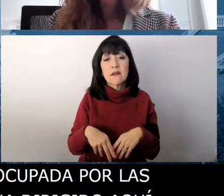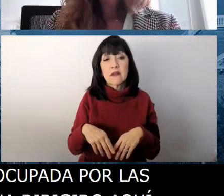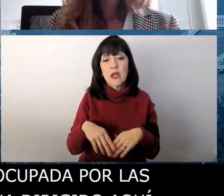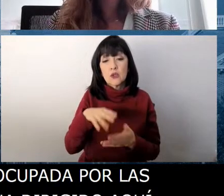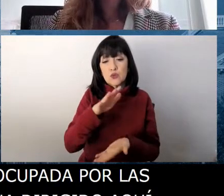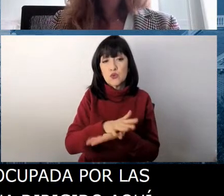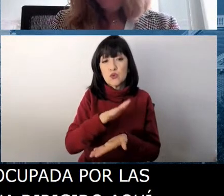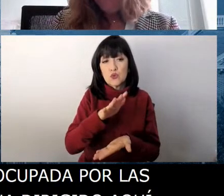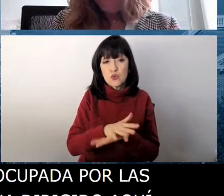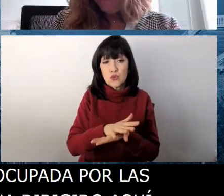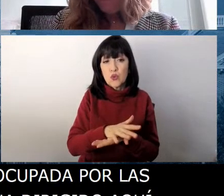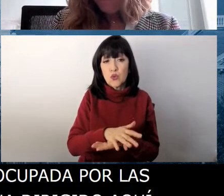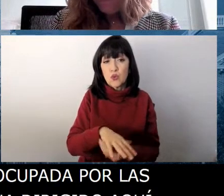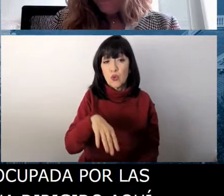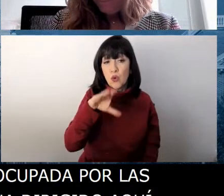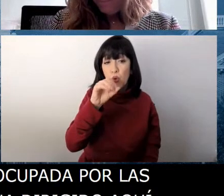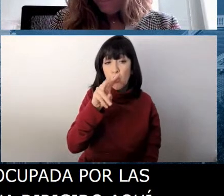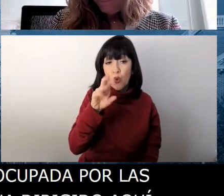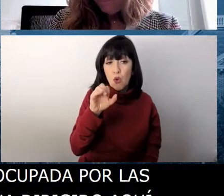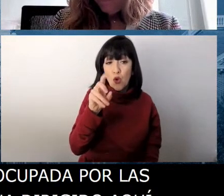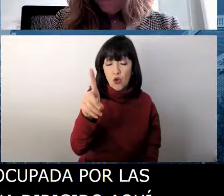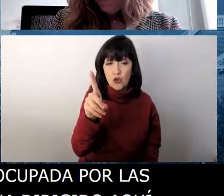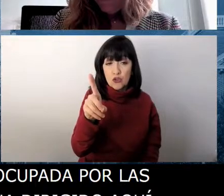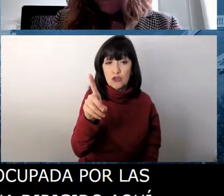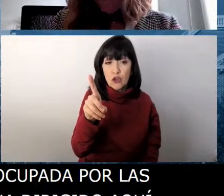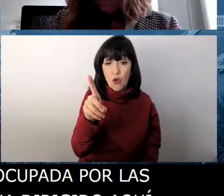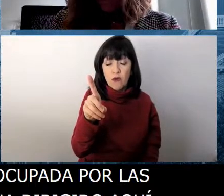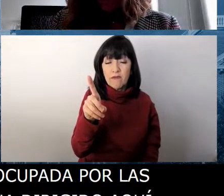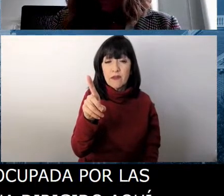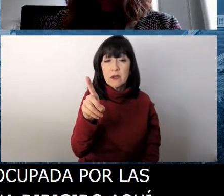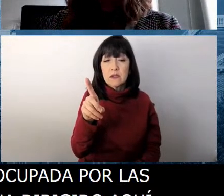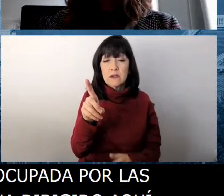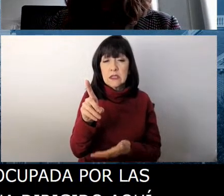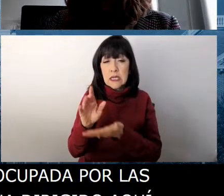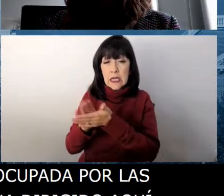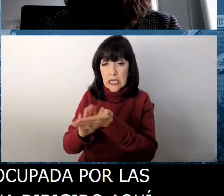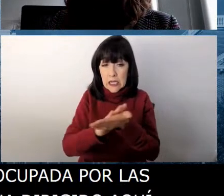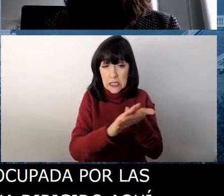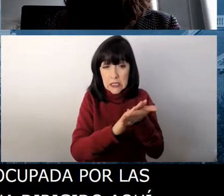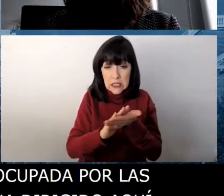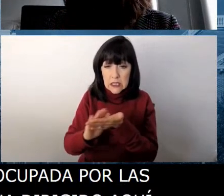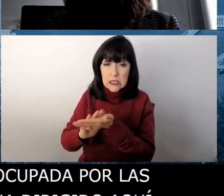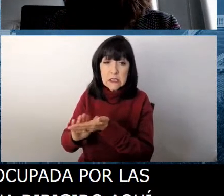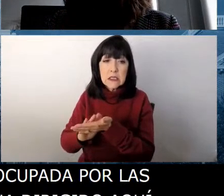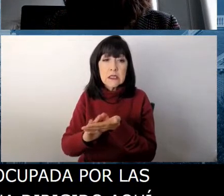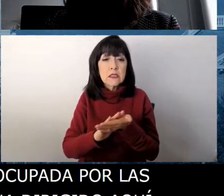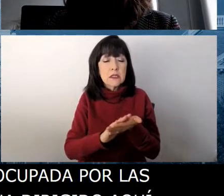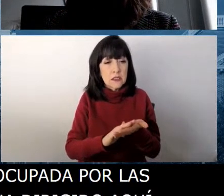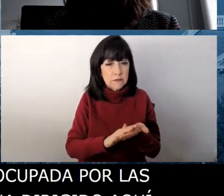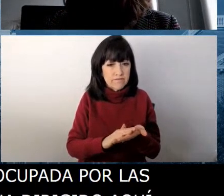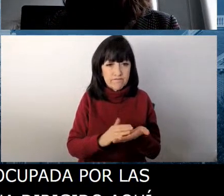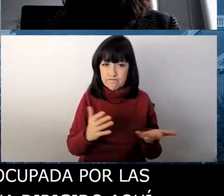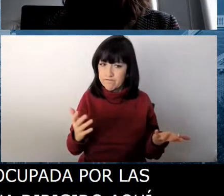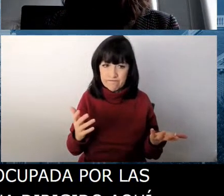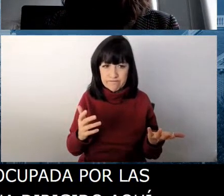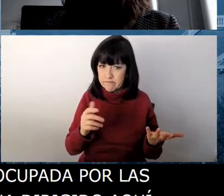protocols are not being kept up because of the limited number of daytime custodians available, and she wants